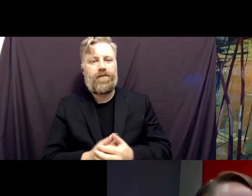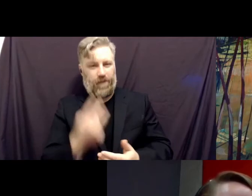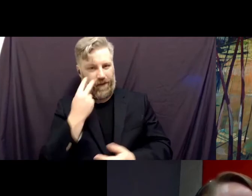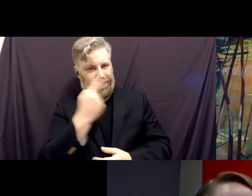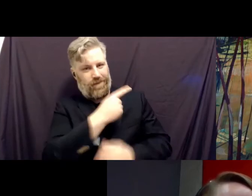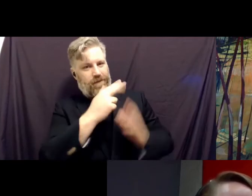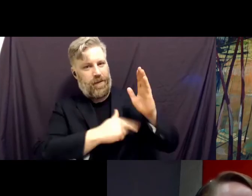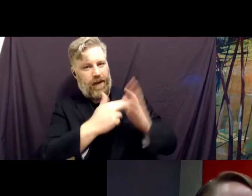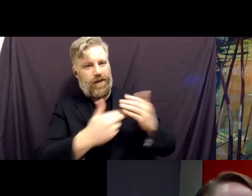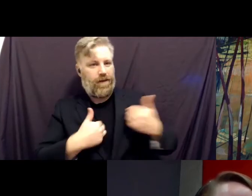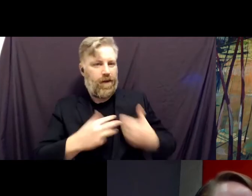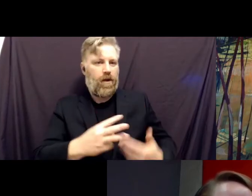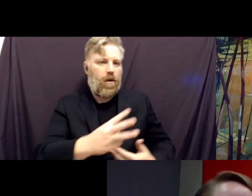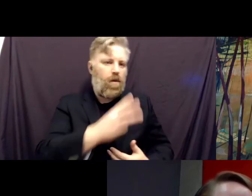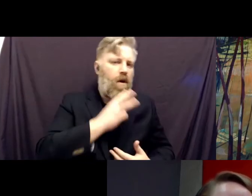and